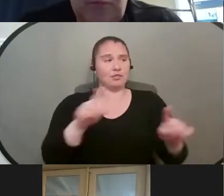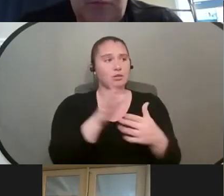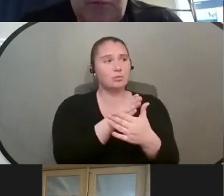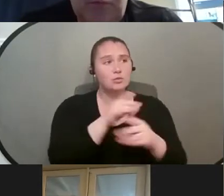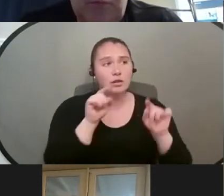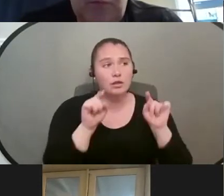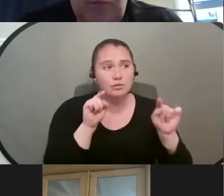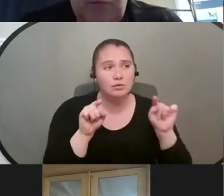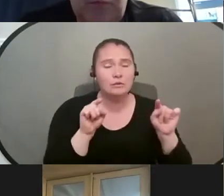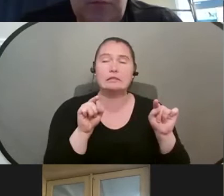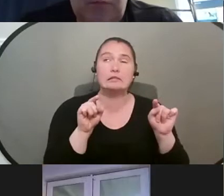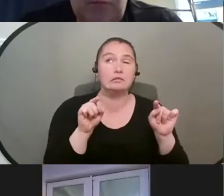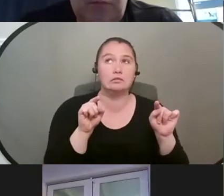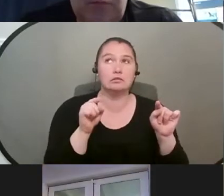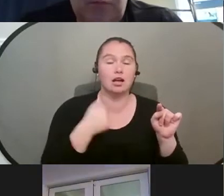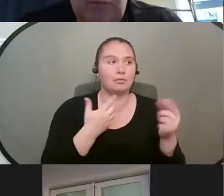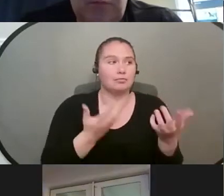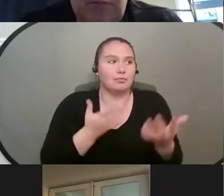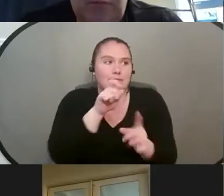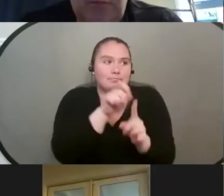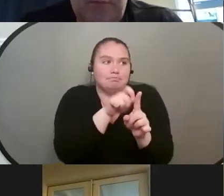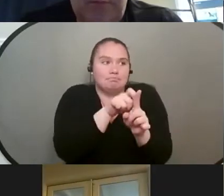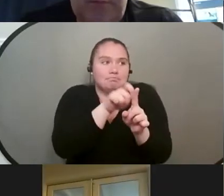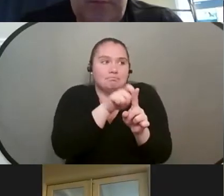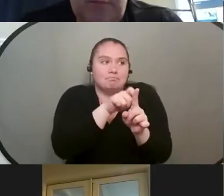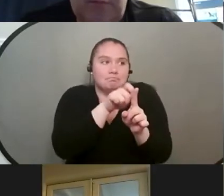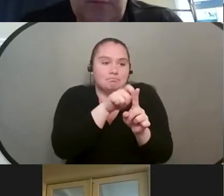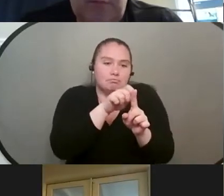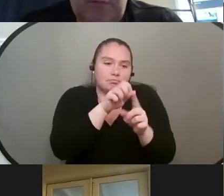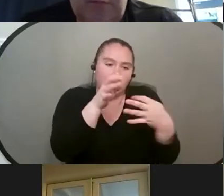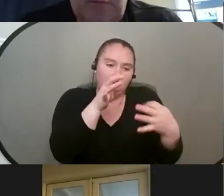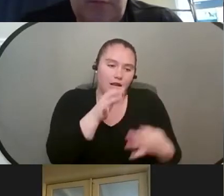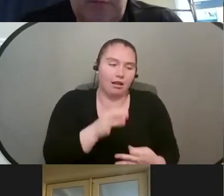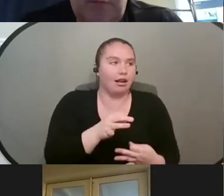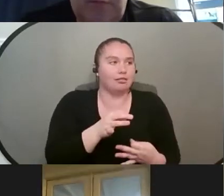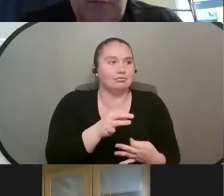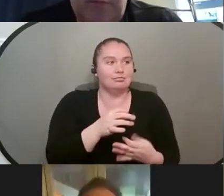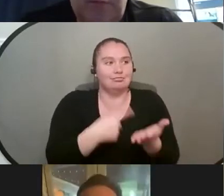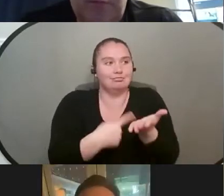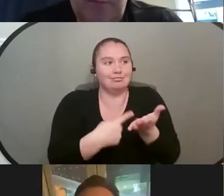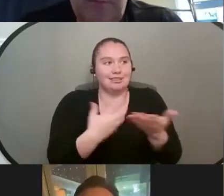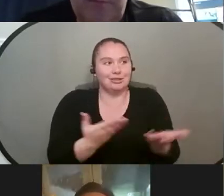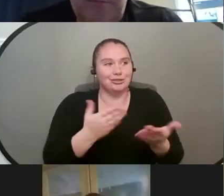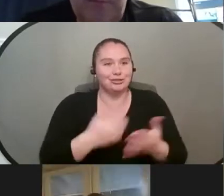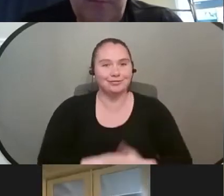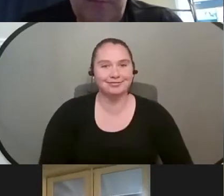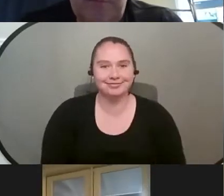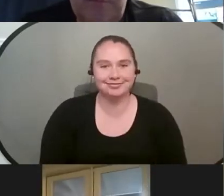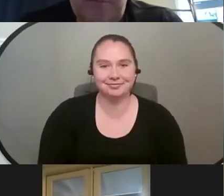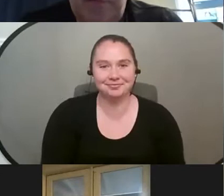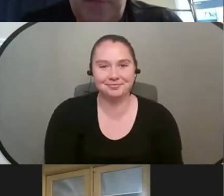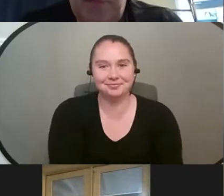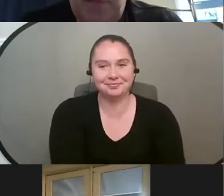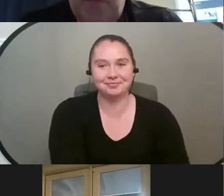Again, I think I'm just nitpicking for the sake of us having discussion here.